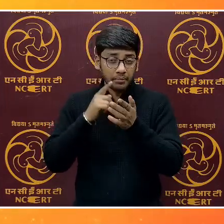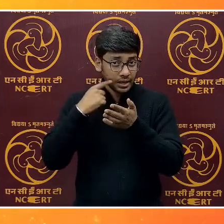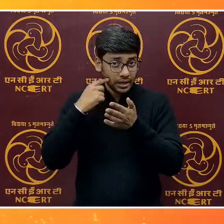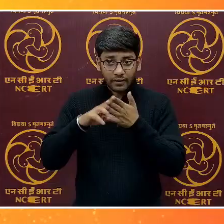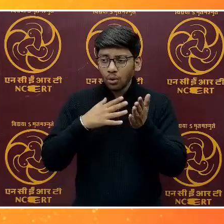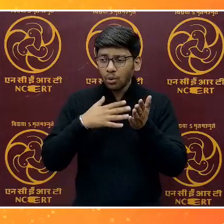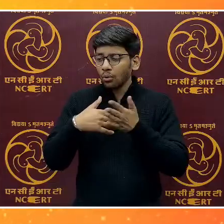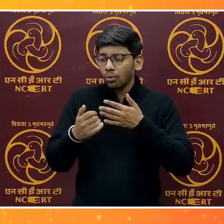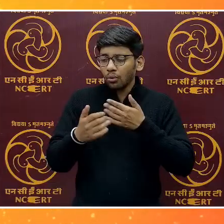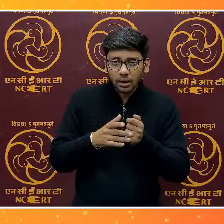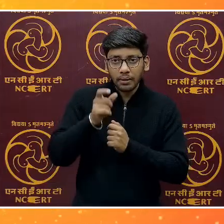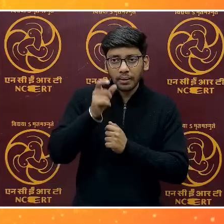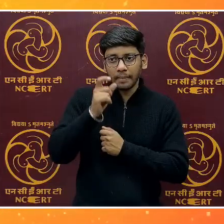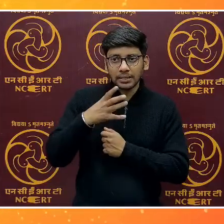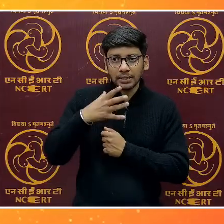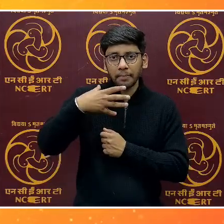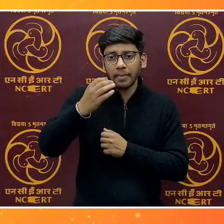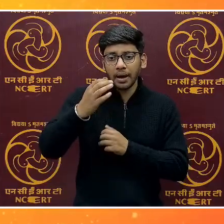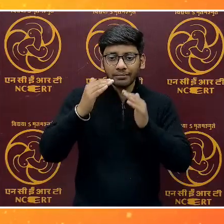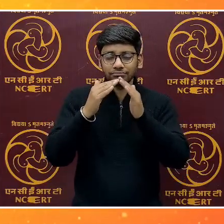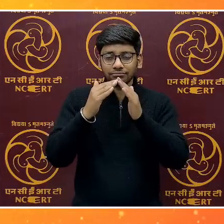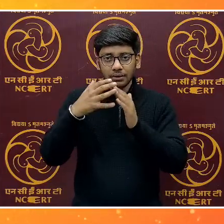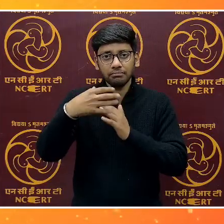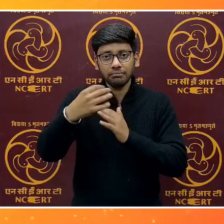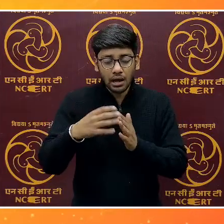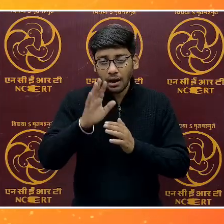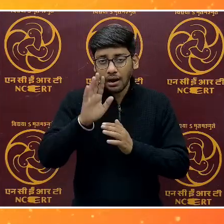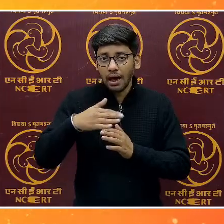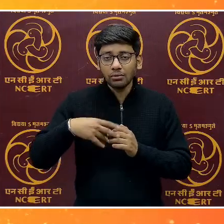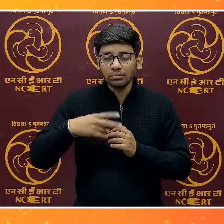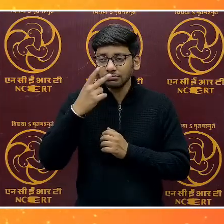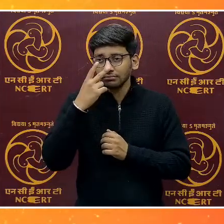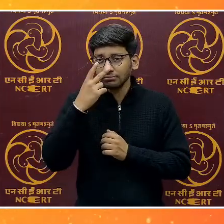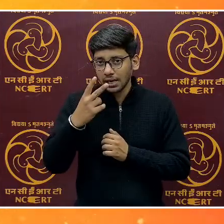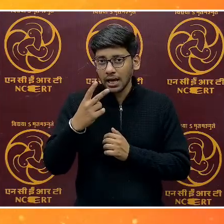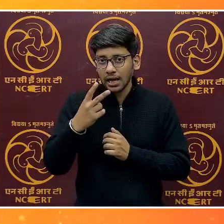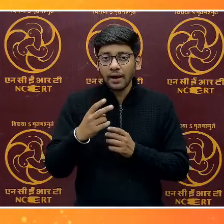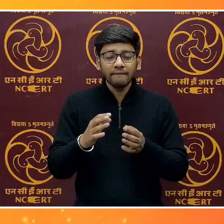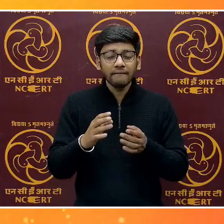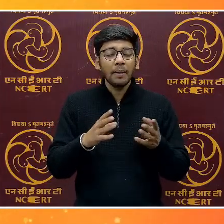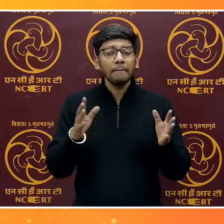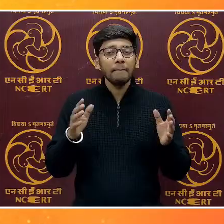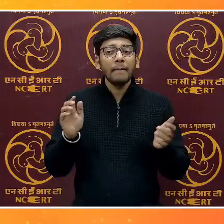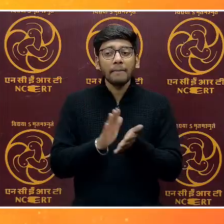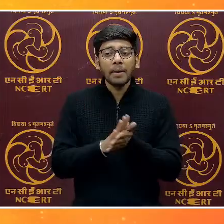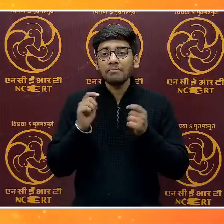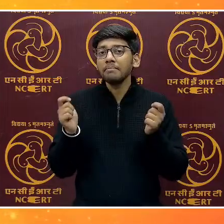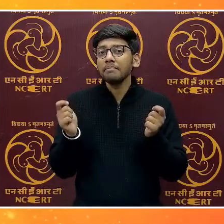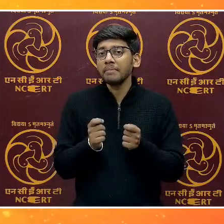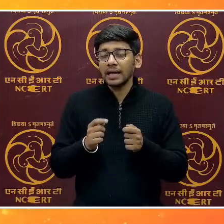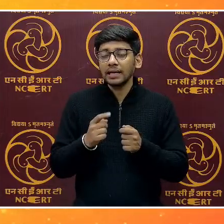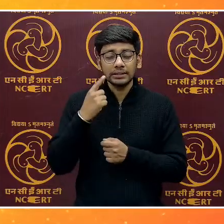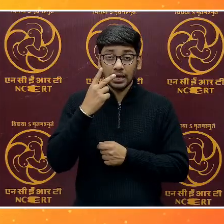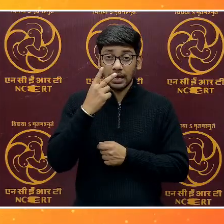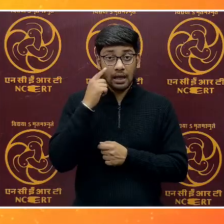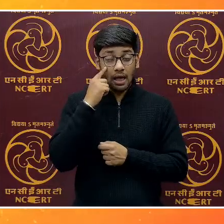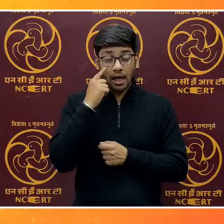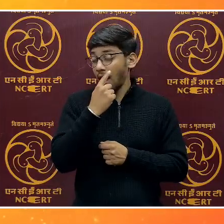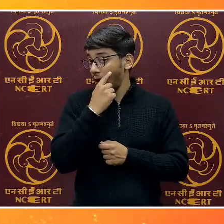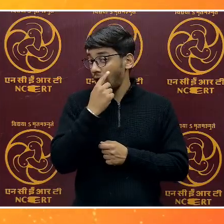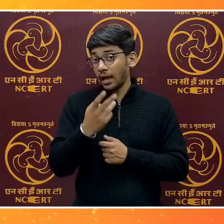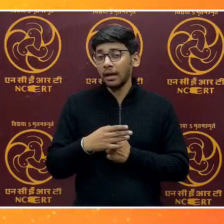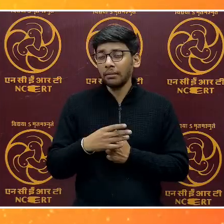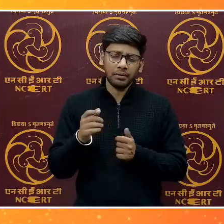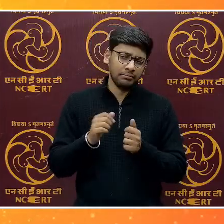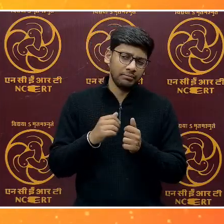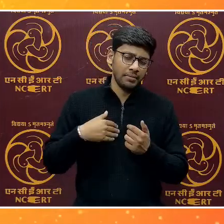house. Yeah, I too have the same and I call it magic eye. Wow, that's wonderful. Yeah. So now I'm sure that you have understood all